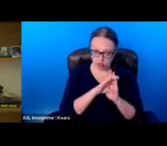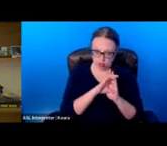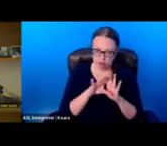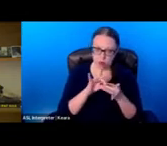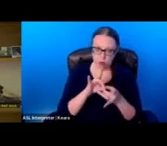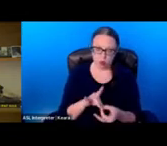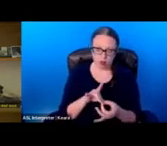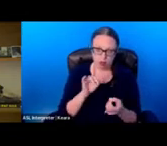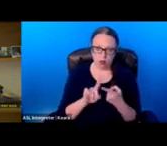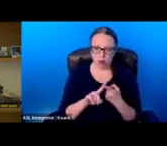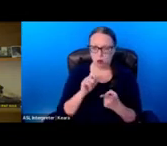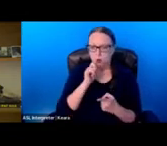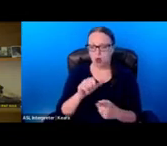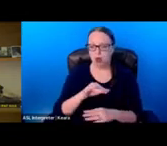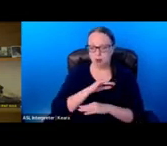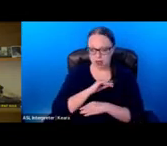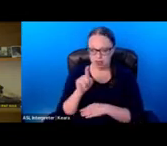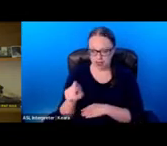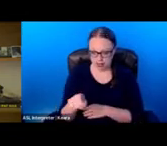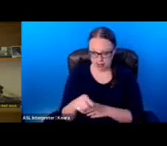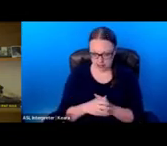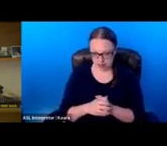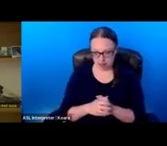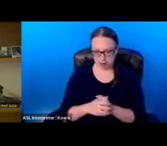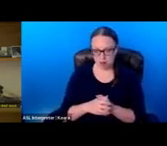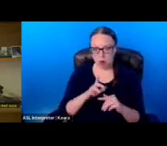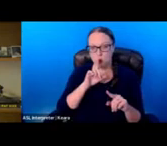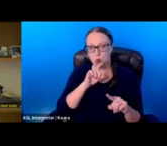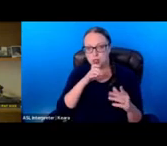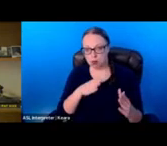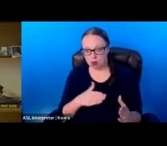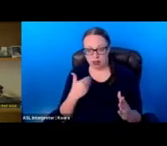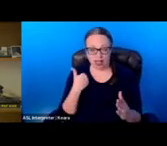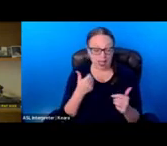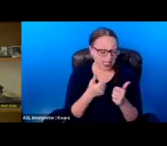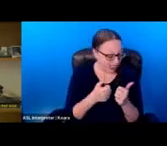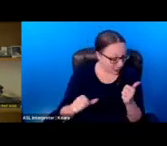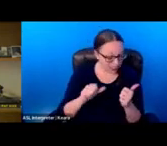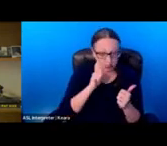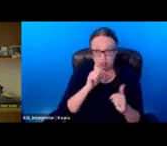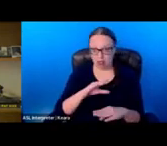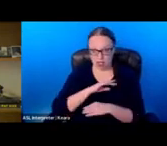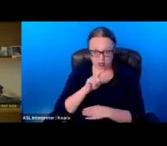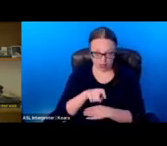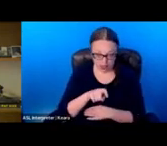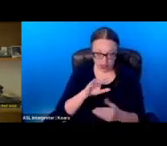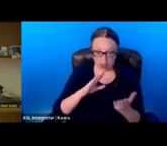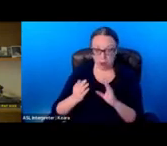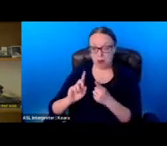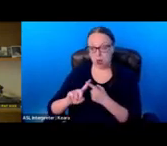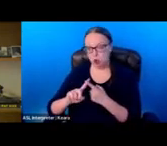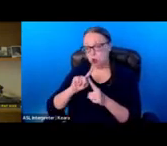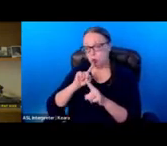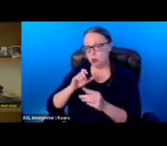to unmet need. So respondents who had any unmet need versus respondents who reported no unmet